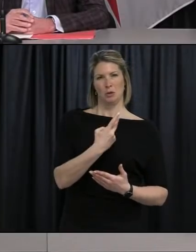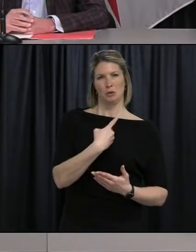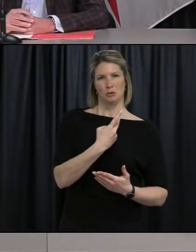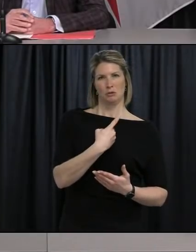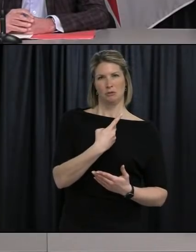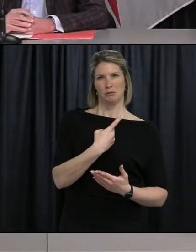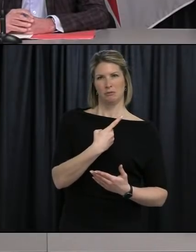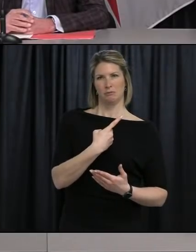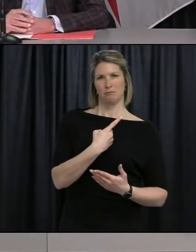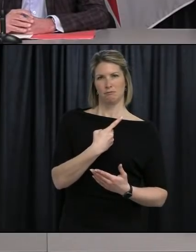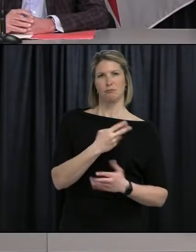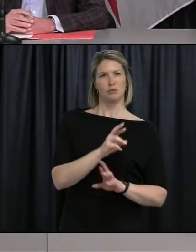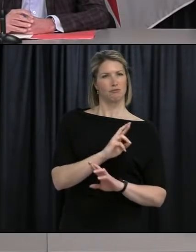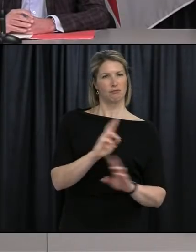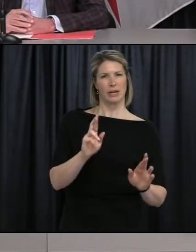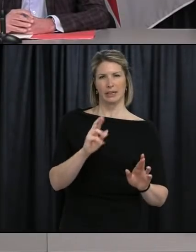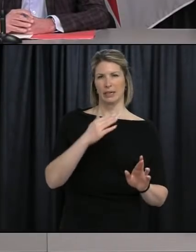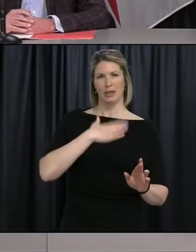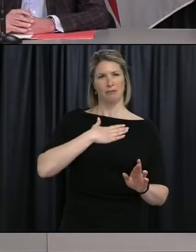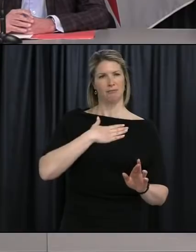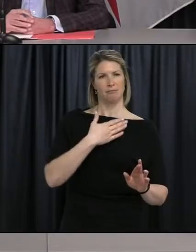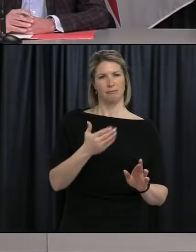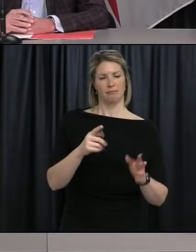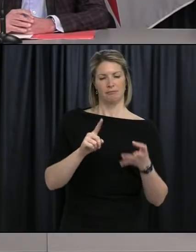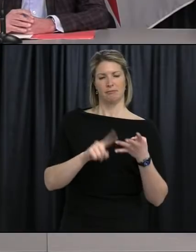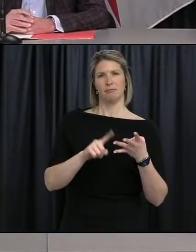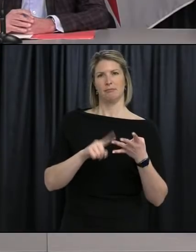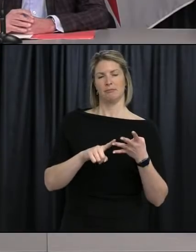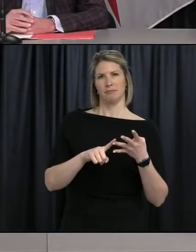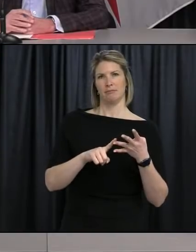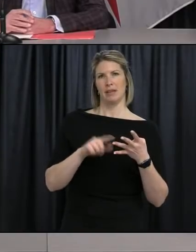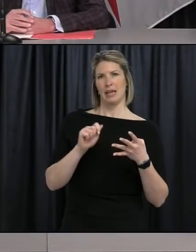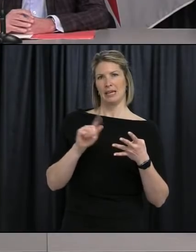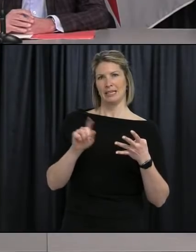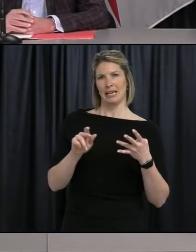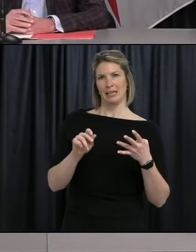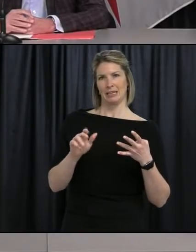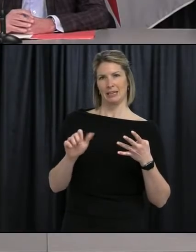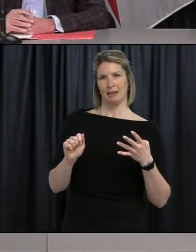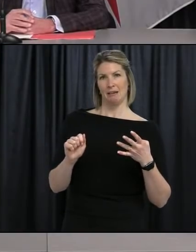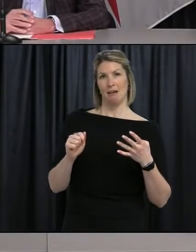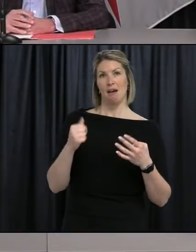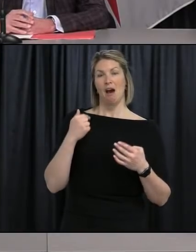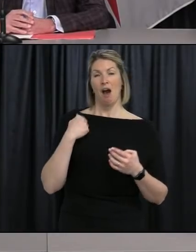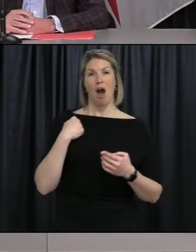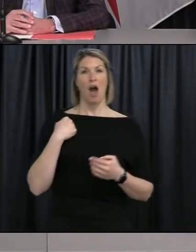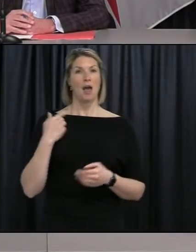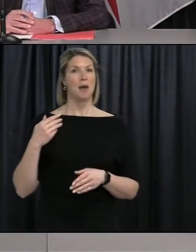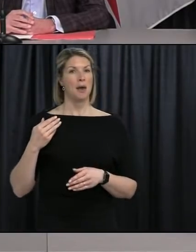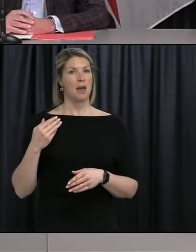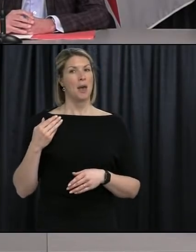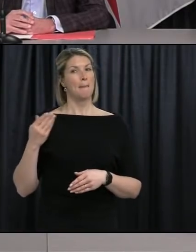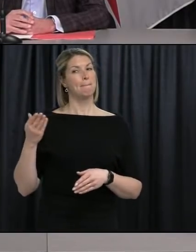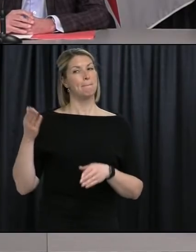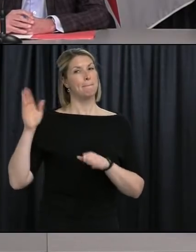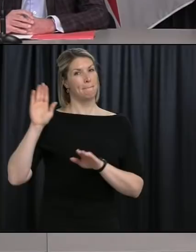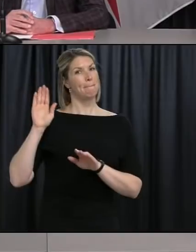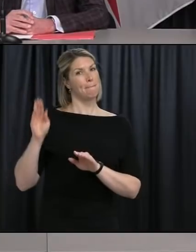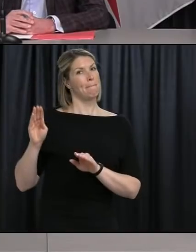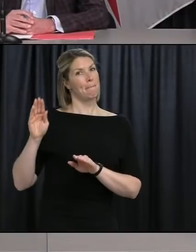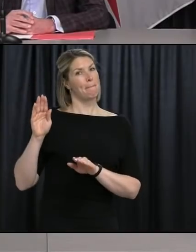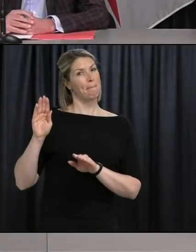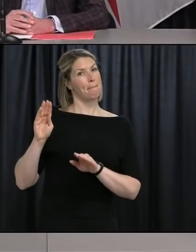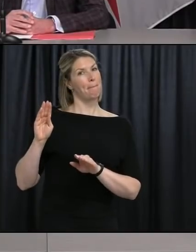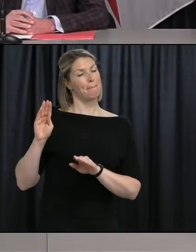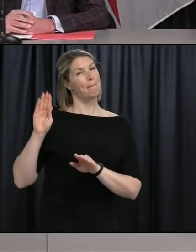the AZ vaccine. I put my money where my mouth was this morning, and I'm wondering whether you're in